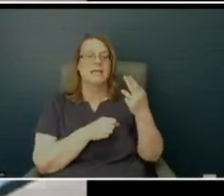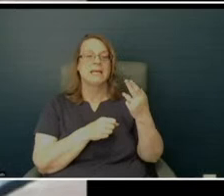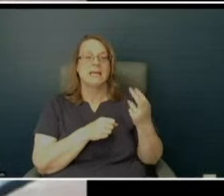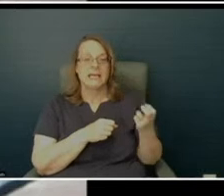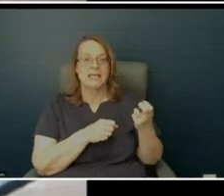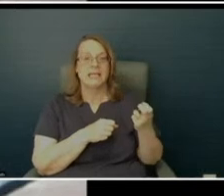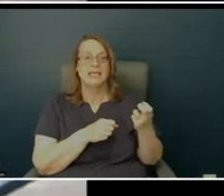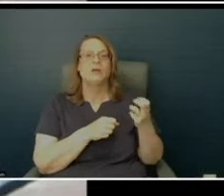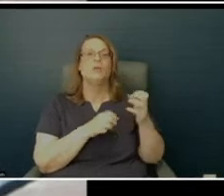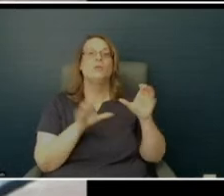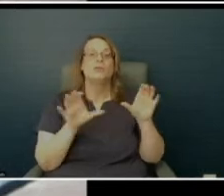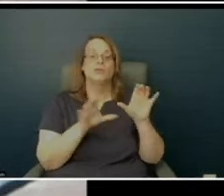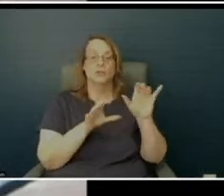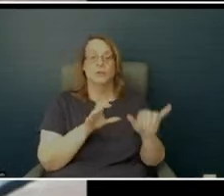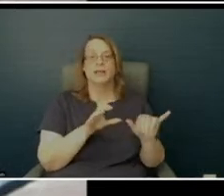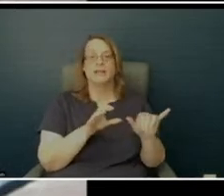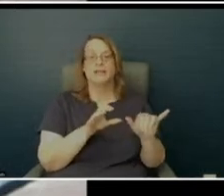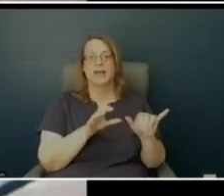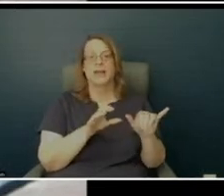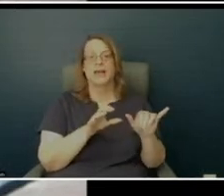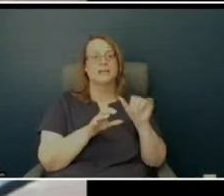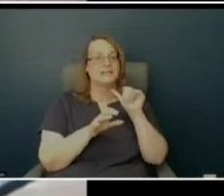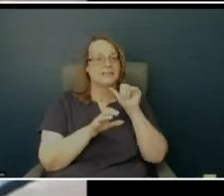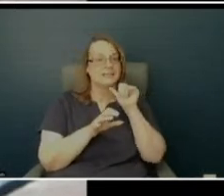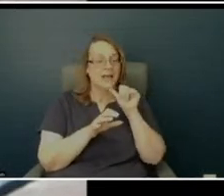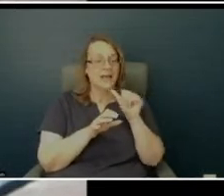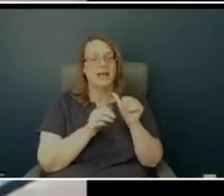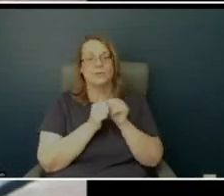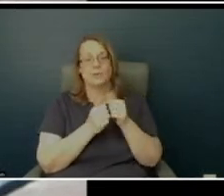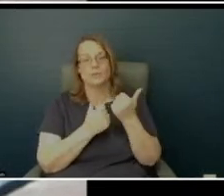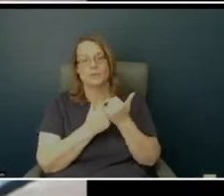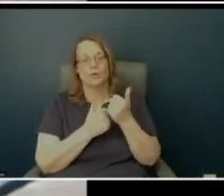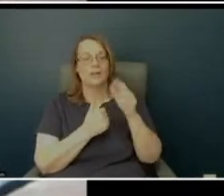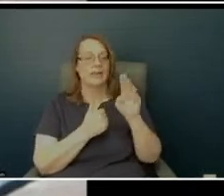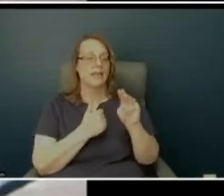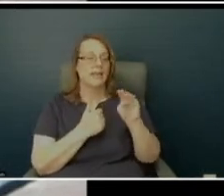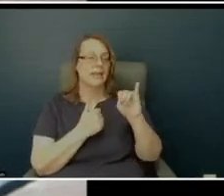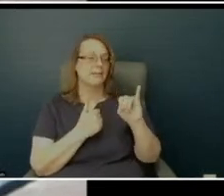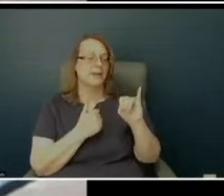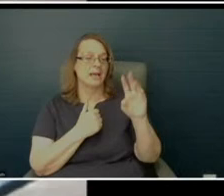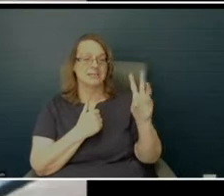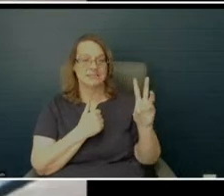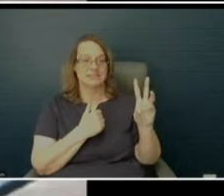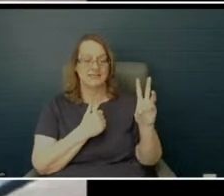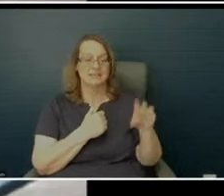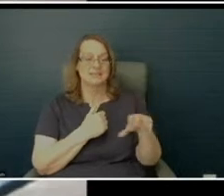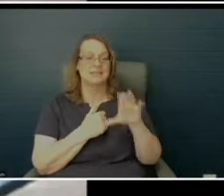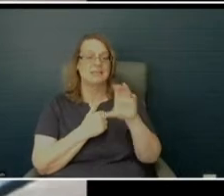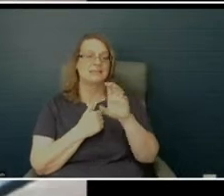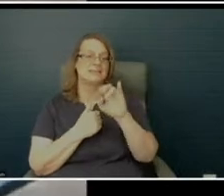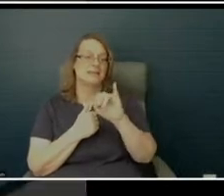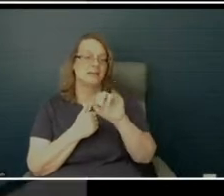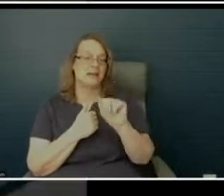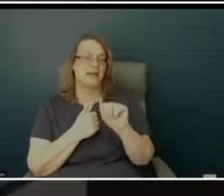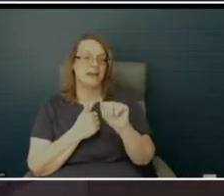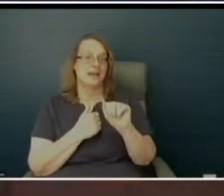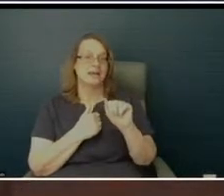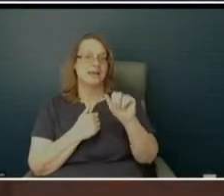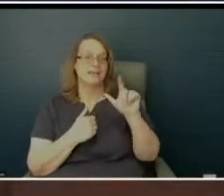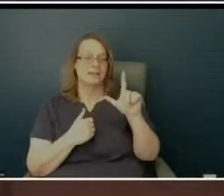conjunction with some support from MI6, the CIA, and this Leonardo group.